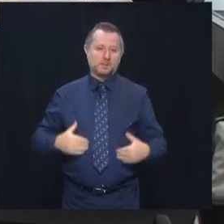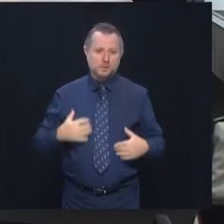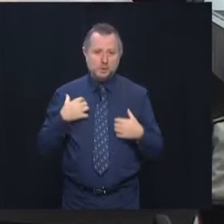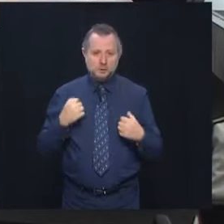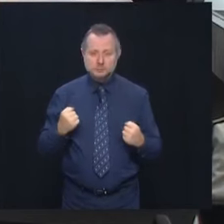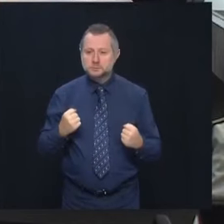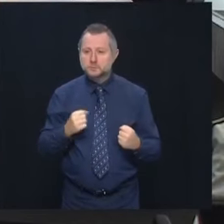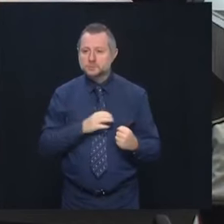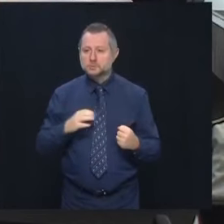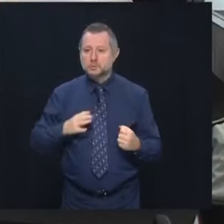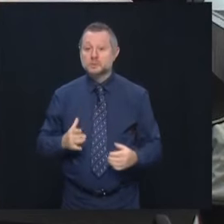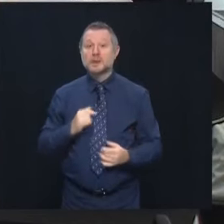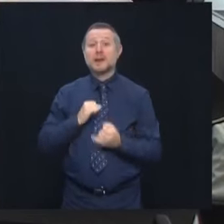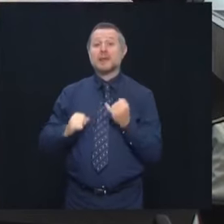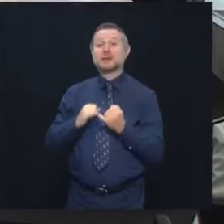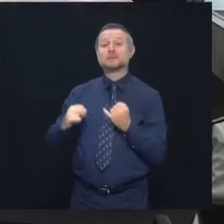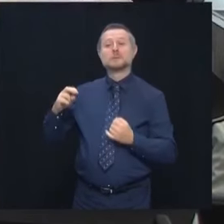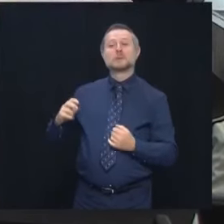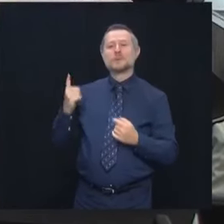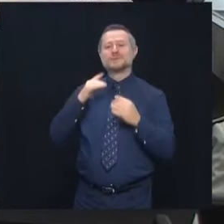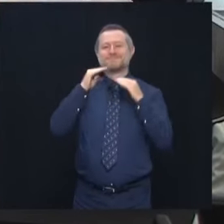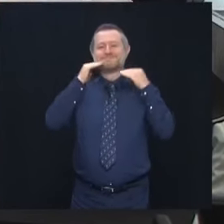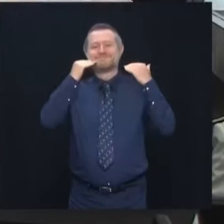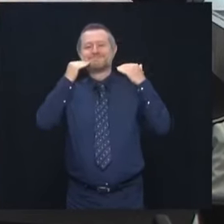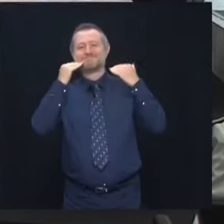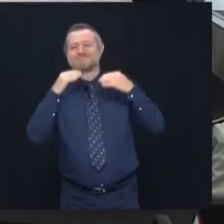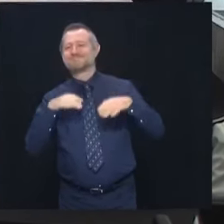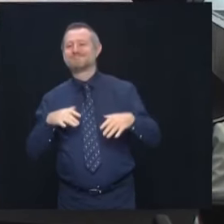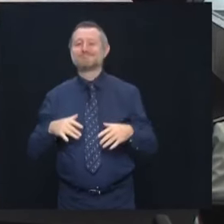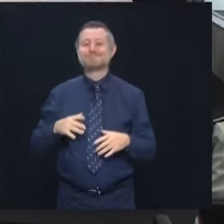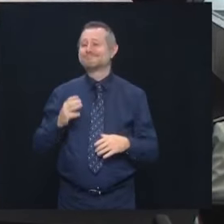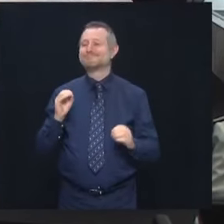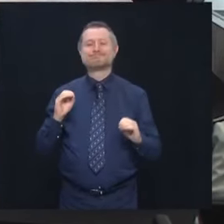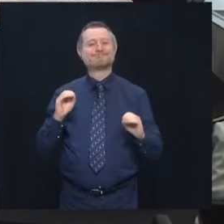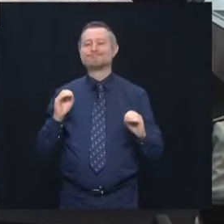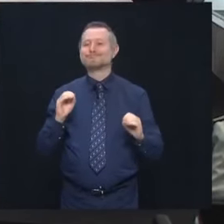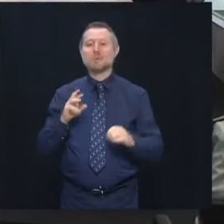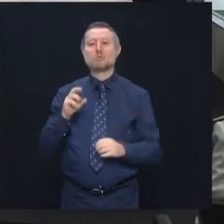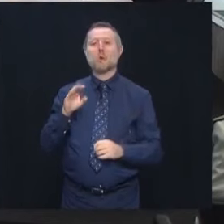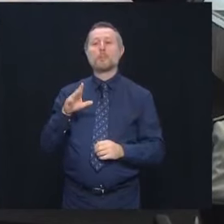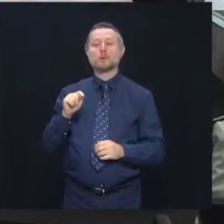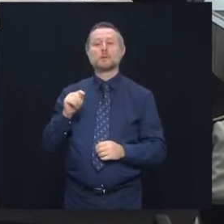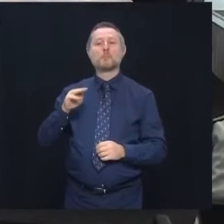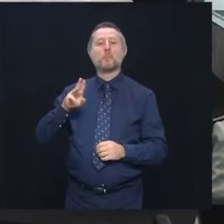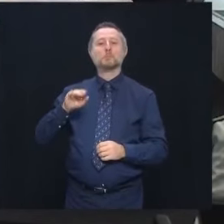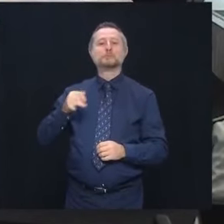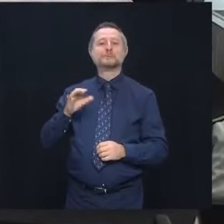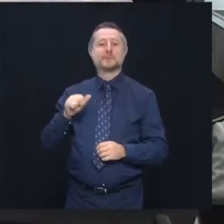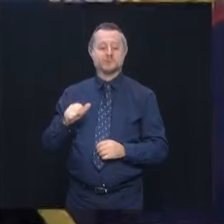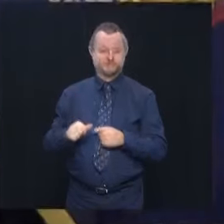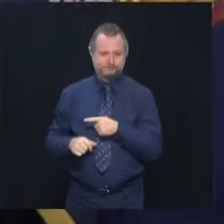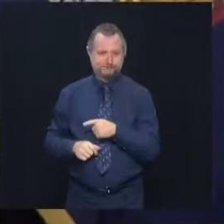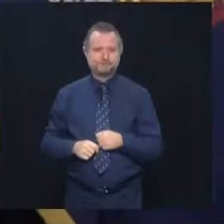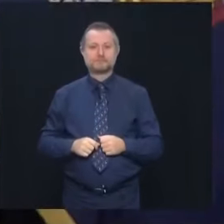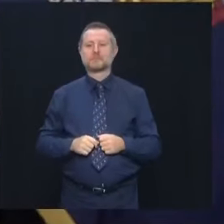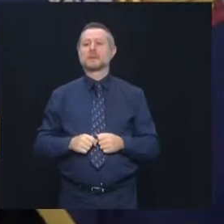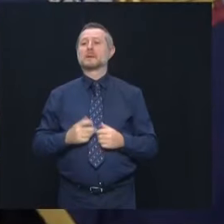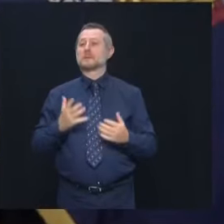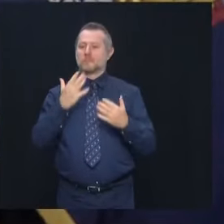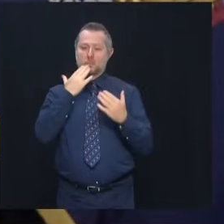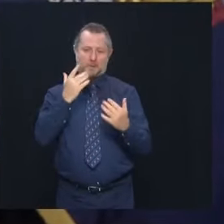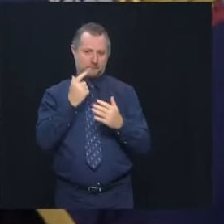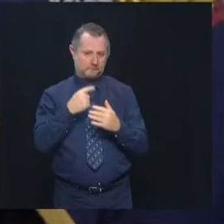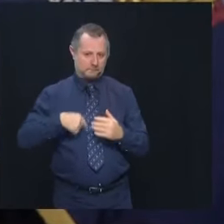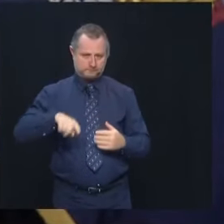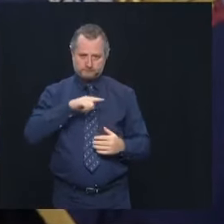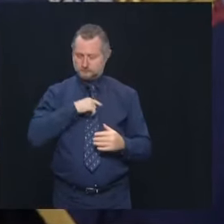left, the ever-smiling and jovial Rob Mihica, Budget Director. Thank you, and again, apologize for being late.